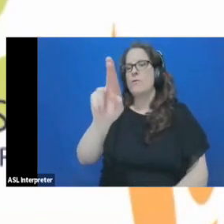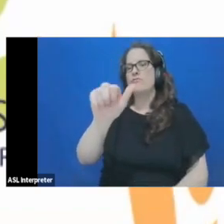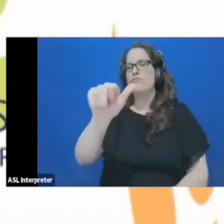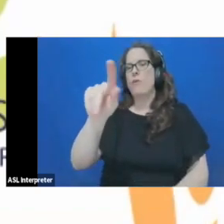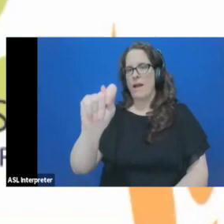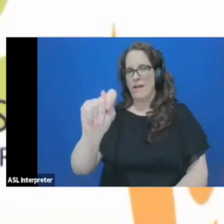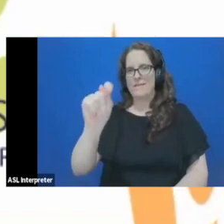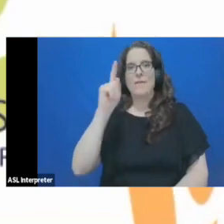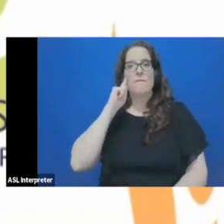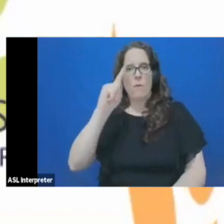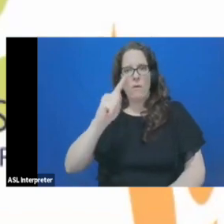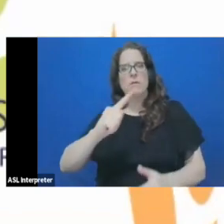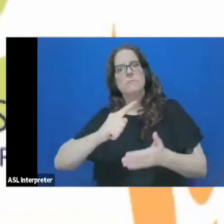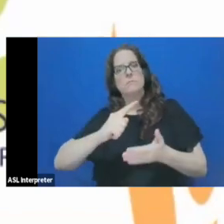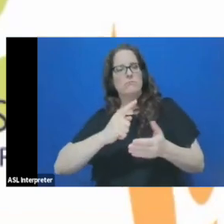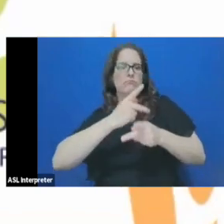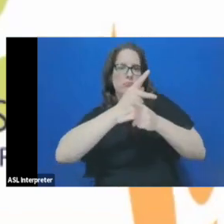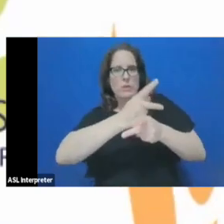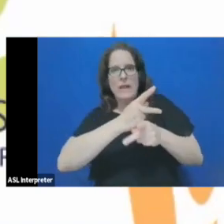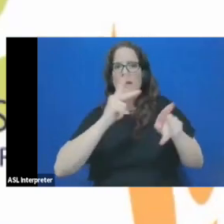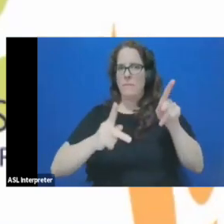Michelle?